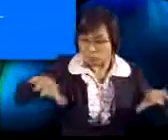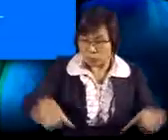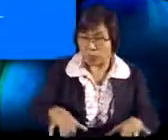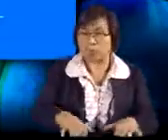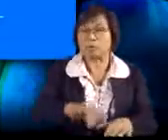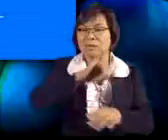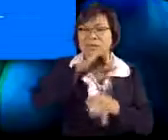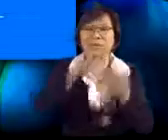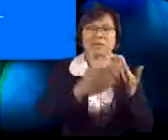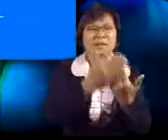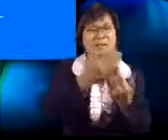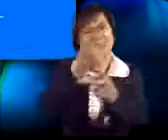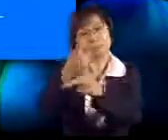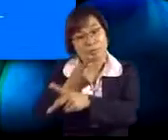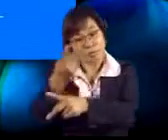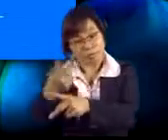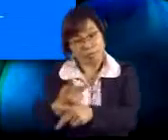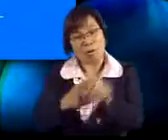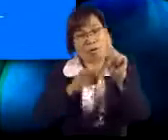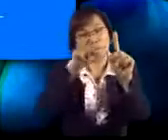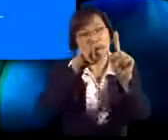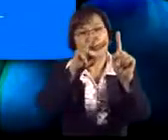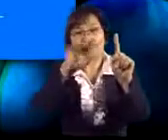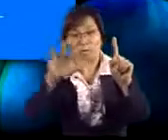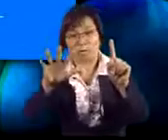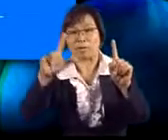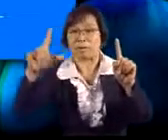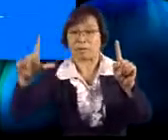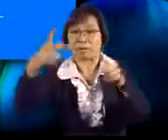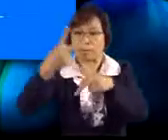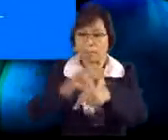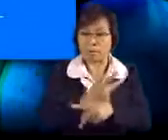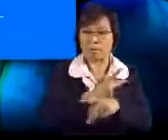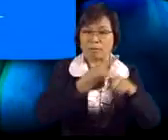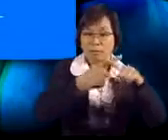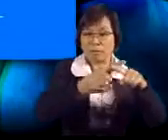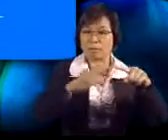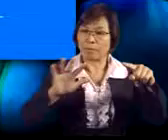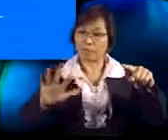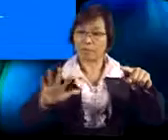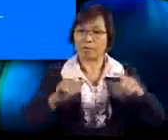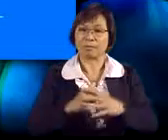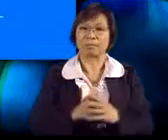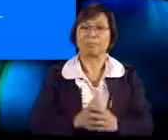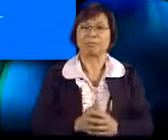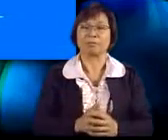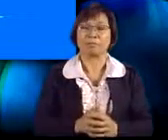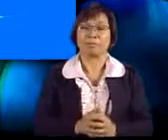is just multiply 1.25 liters by 5.